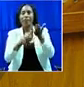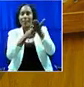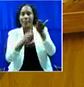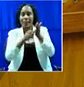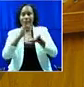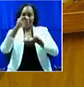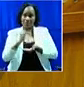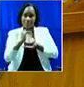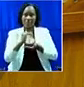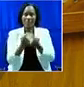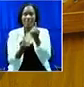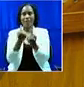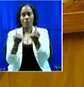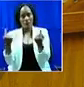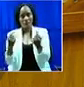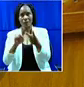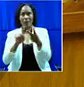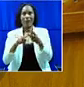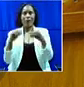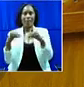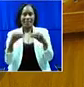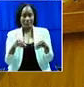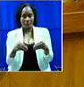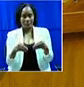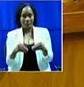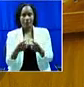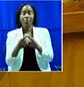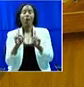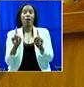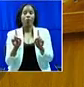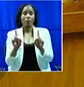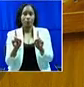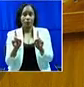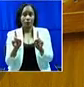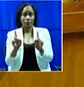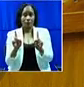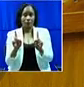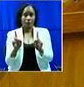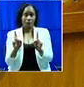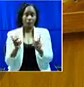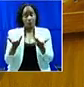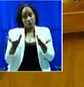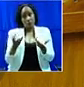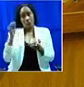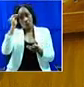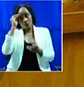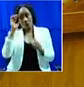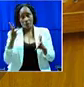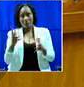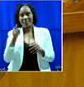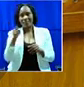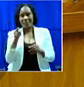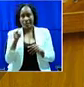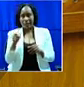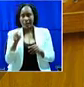as businesses. Nonetheless, as far as I'm concerned, this is far short